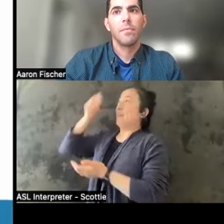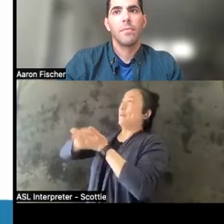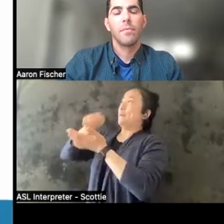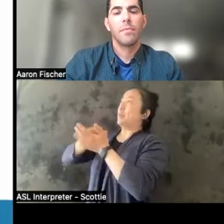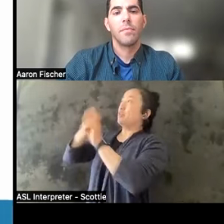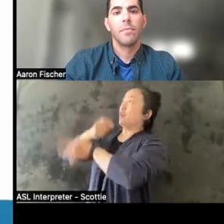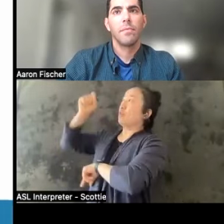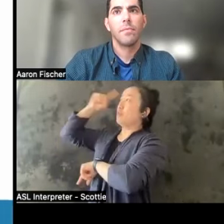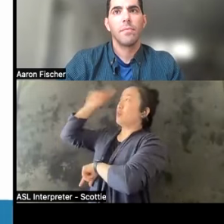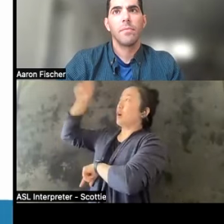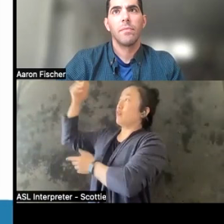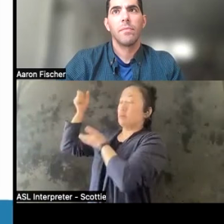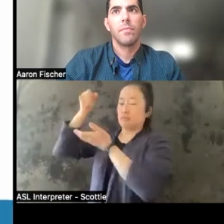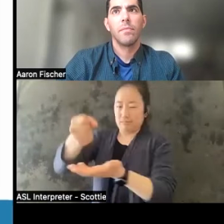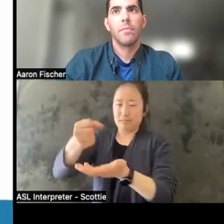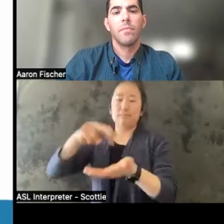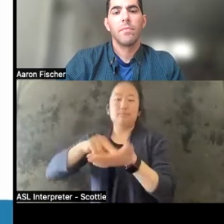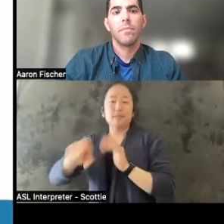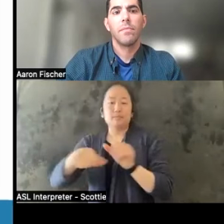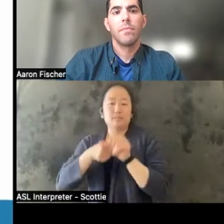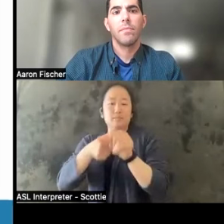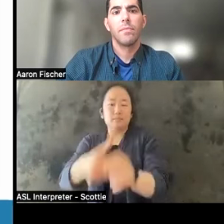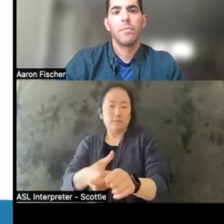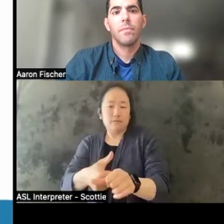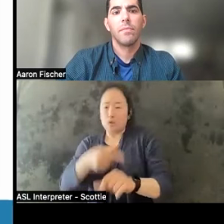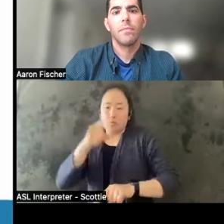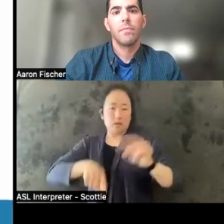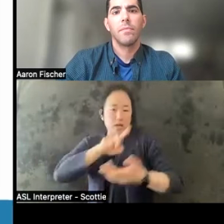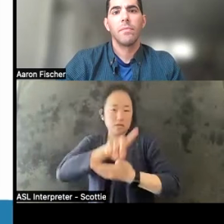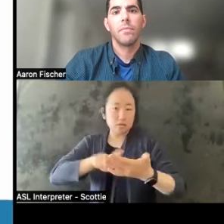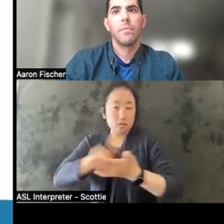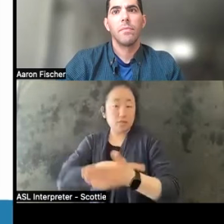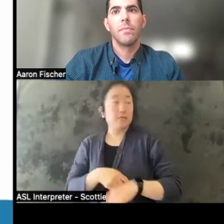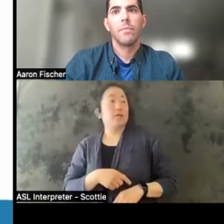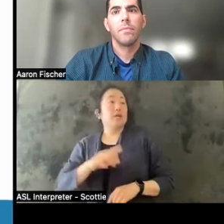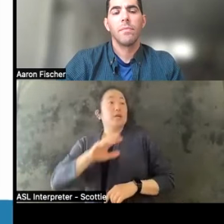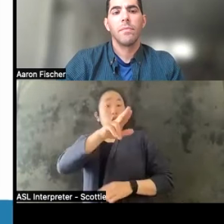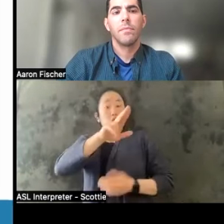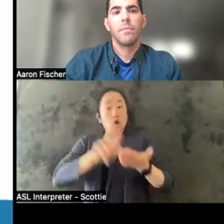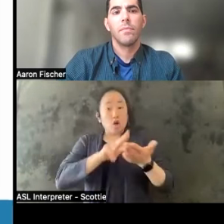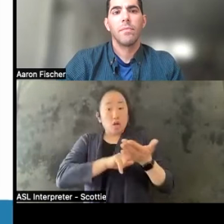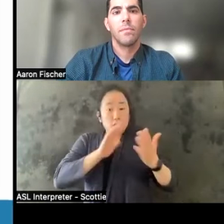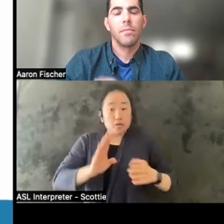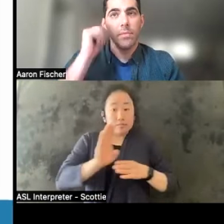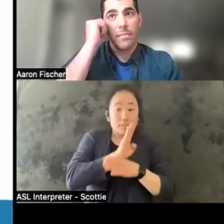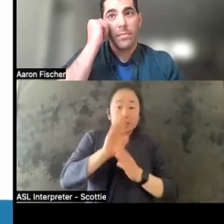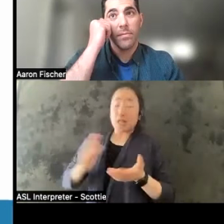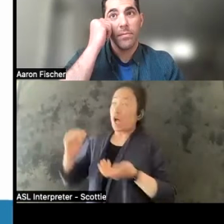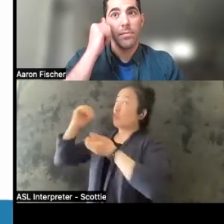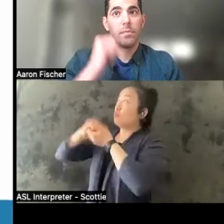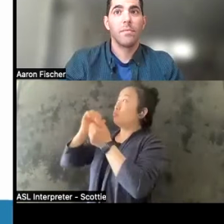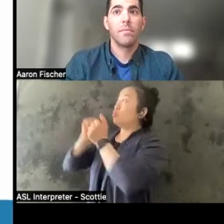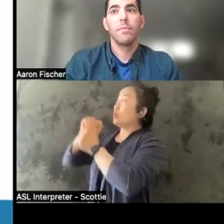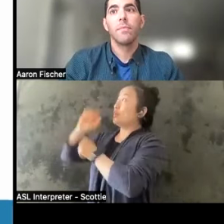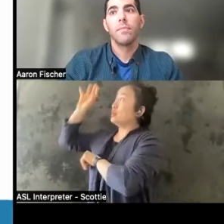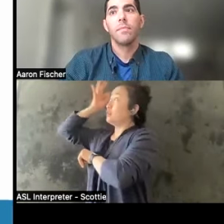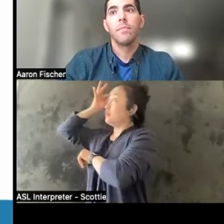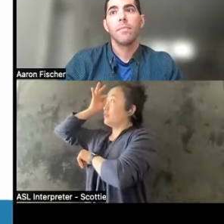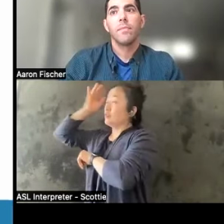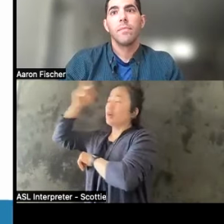also cover federal contractors. So discrimination by entities that receive